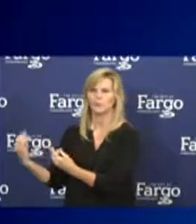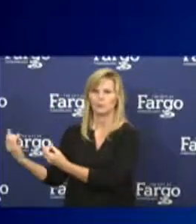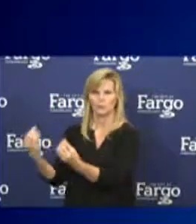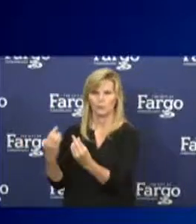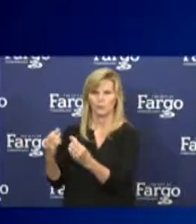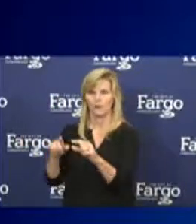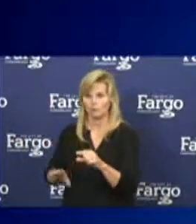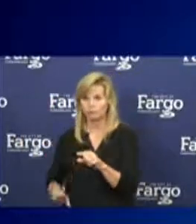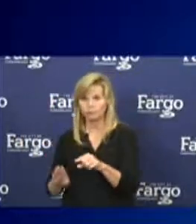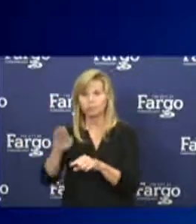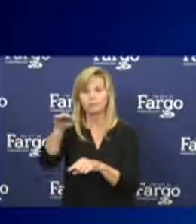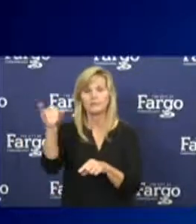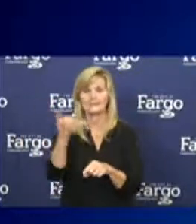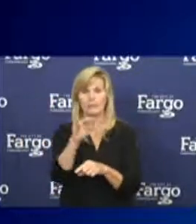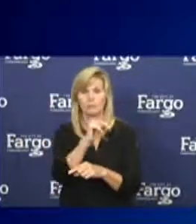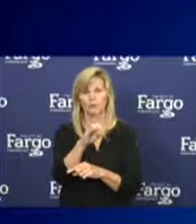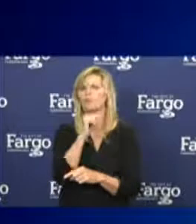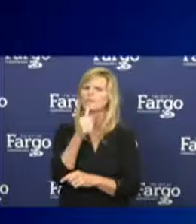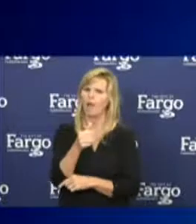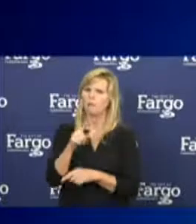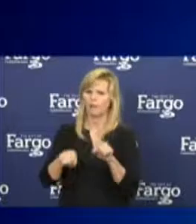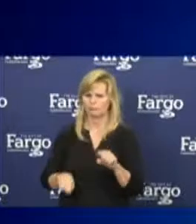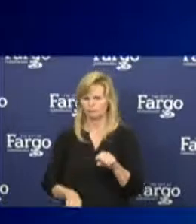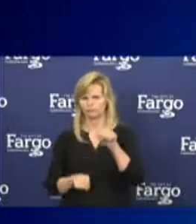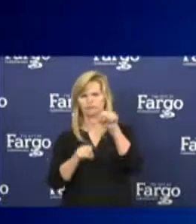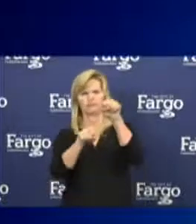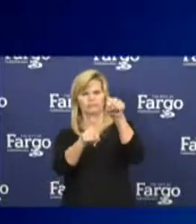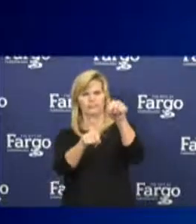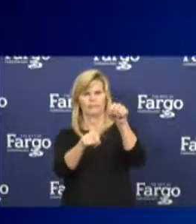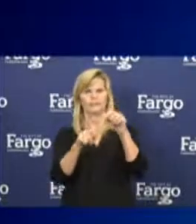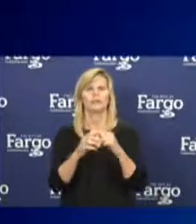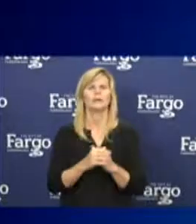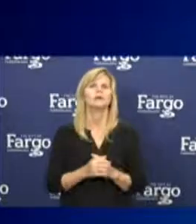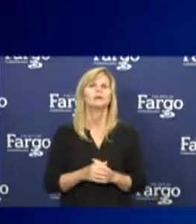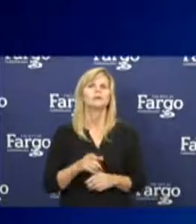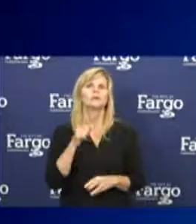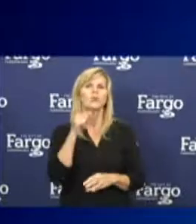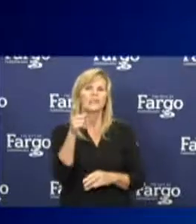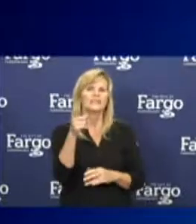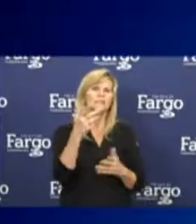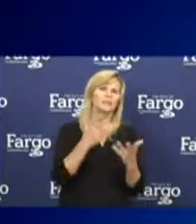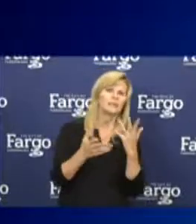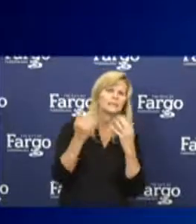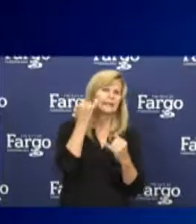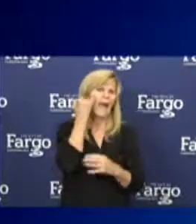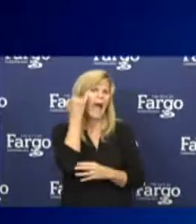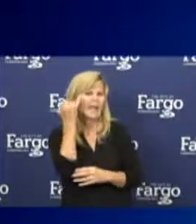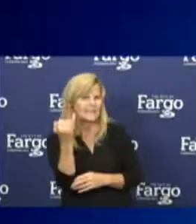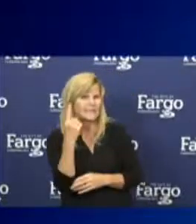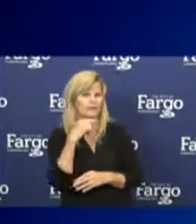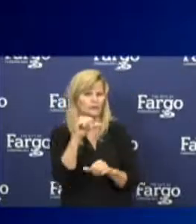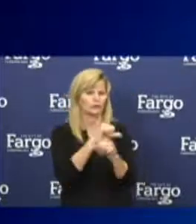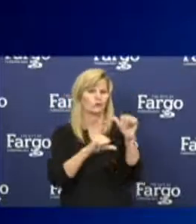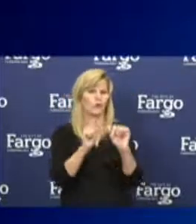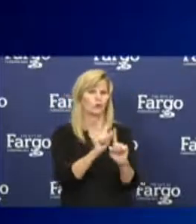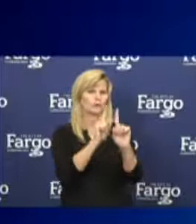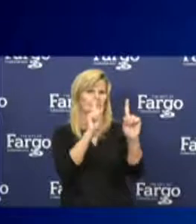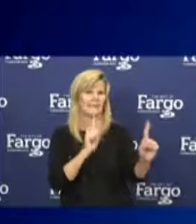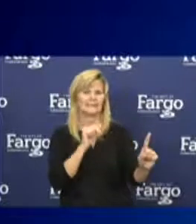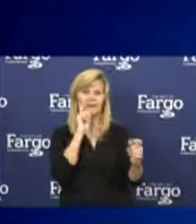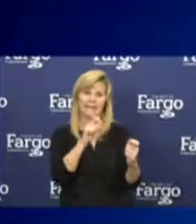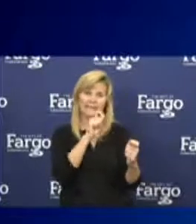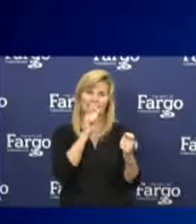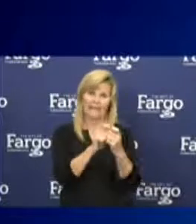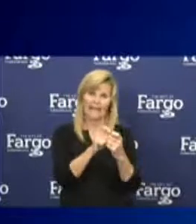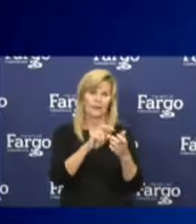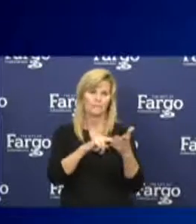to the same degree as we are here in North Dakota. Now, this is a surrogate for social distancing. It's not an actually direct measure of people being close